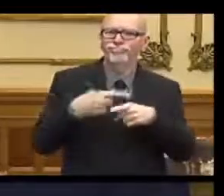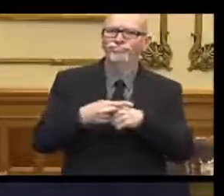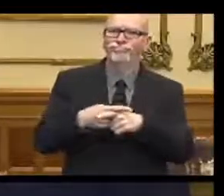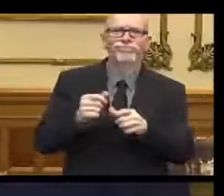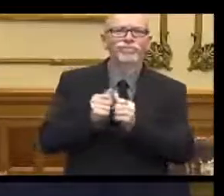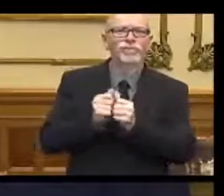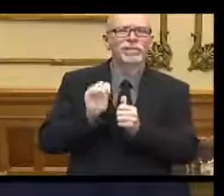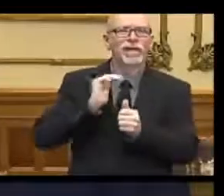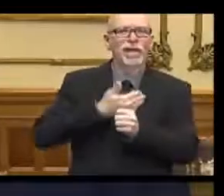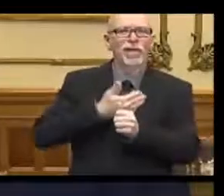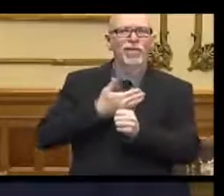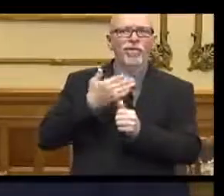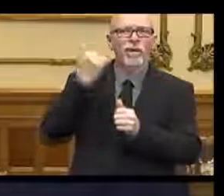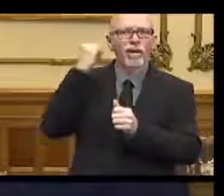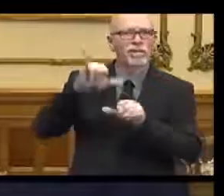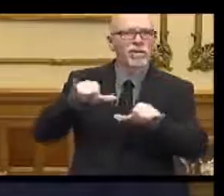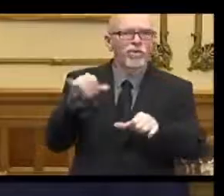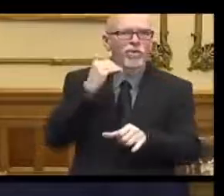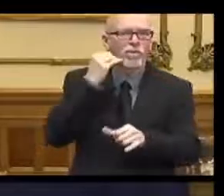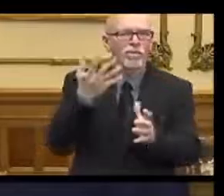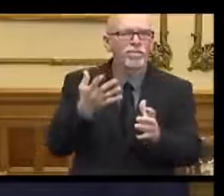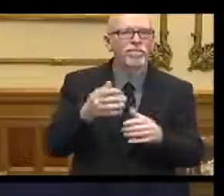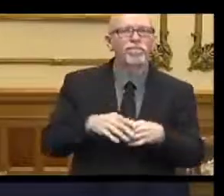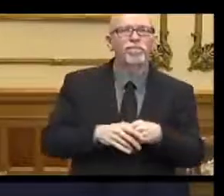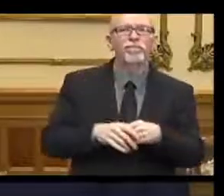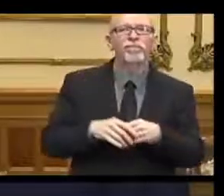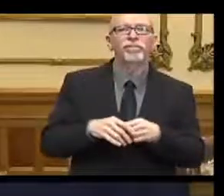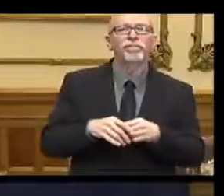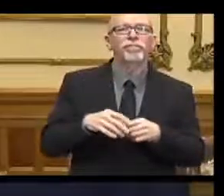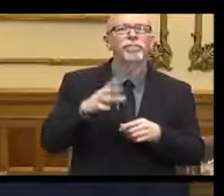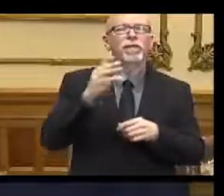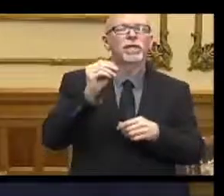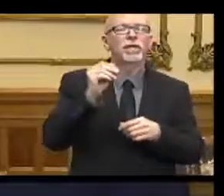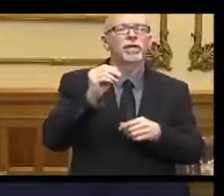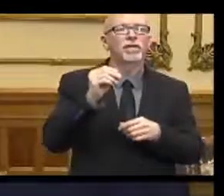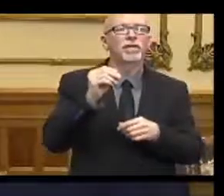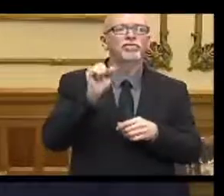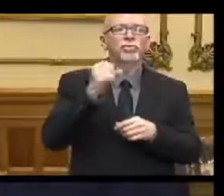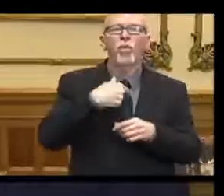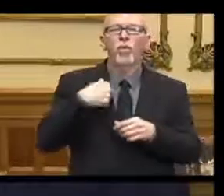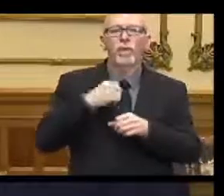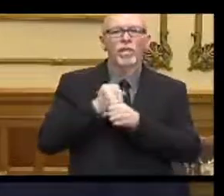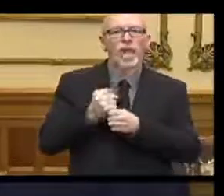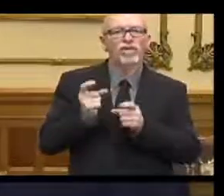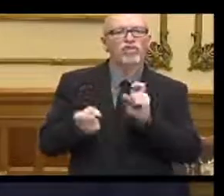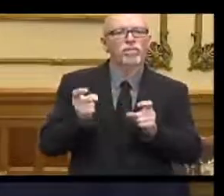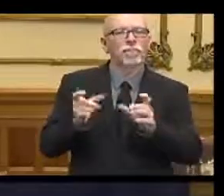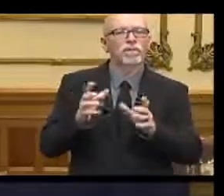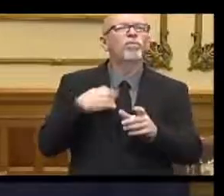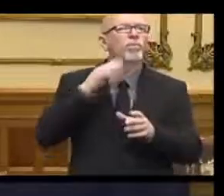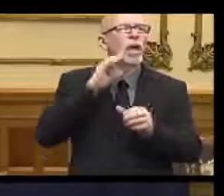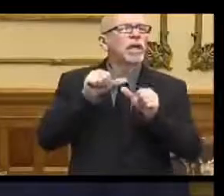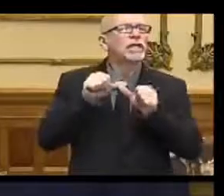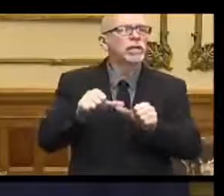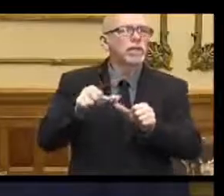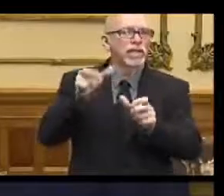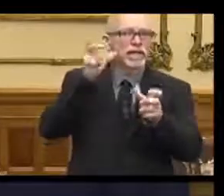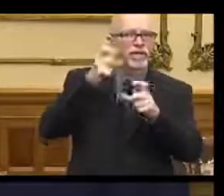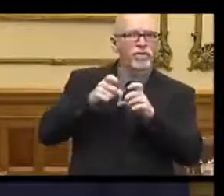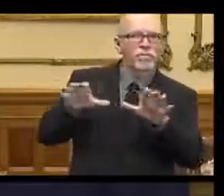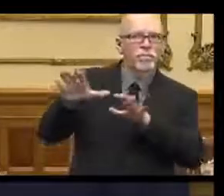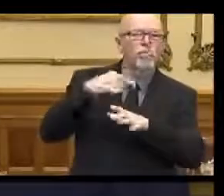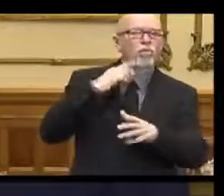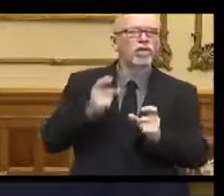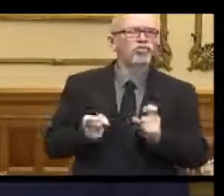whole premise of this exercise. And so we made adjustments, and so we'll continue to do that, and we'll